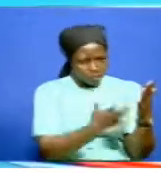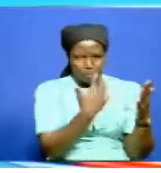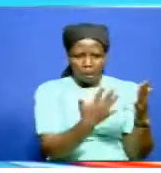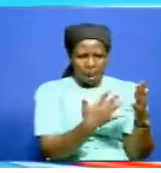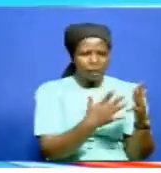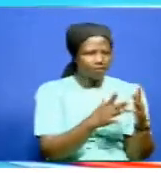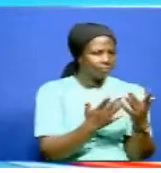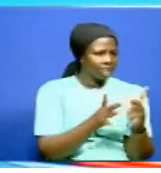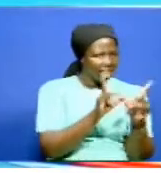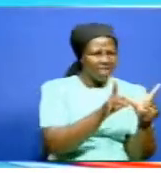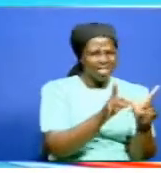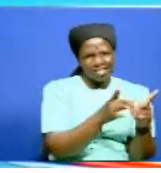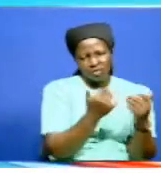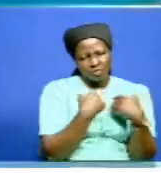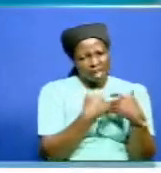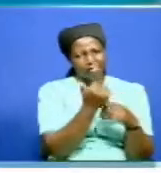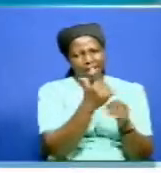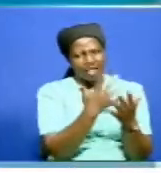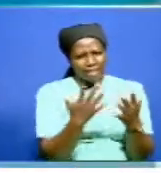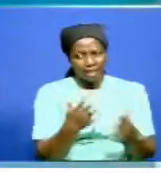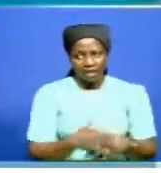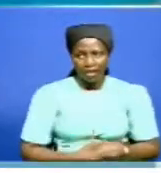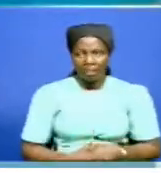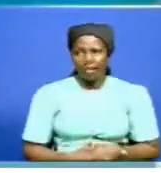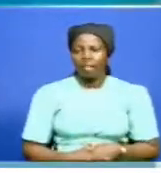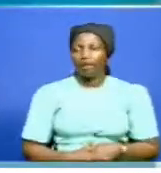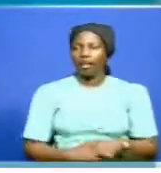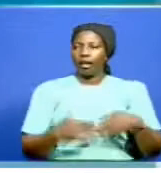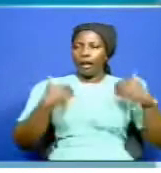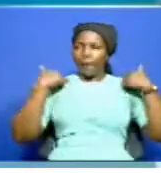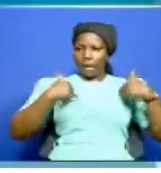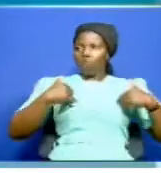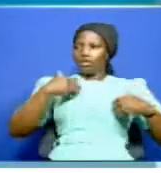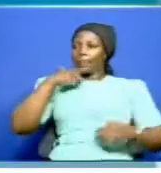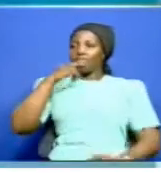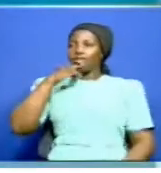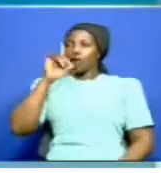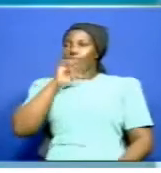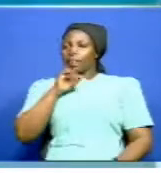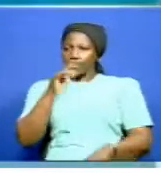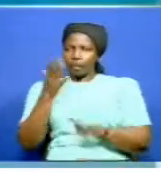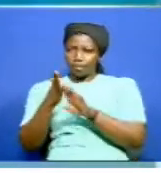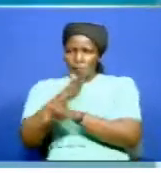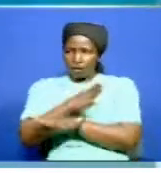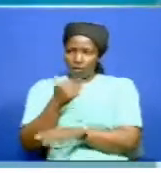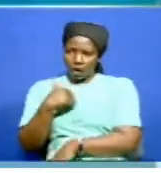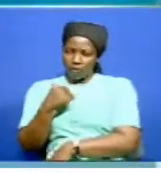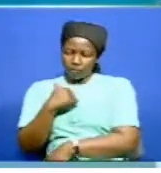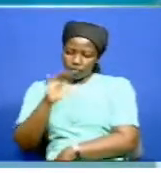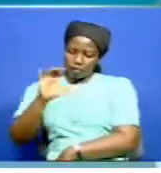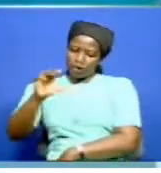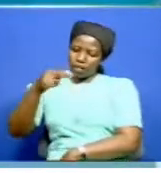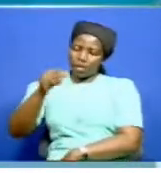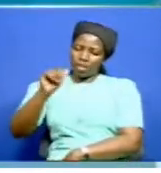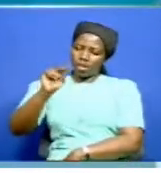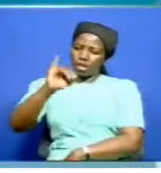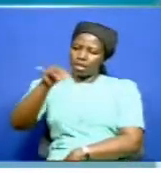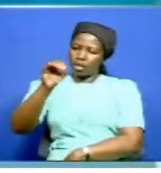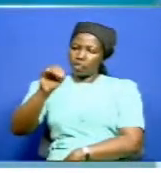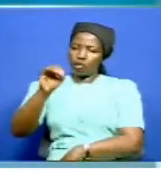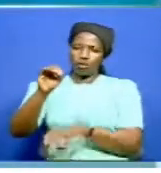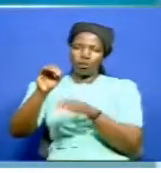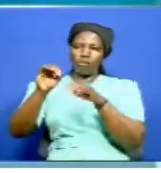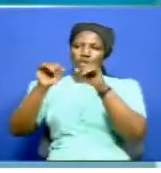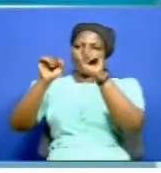that's on? Yes. So, as I was mentioned earlier, we have the Njue system, which has been developed for